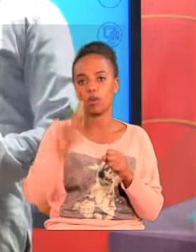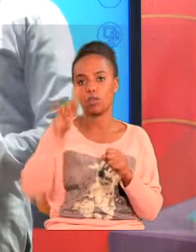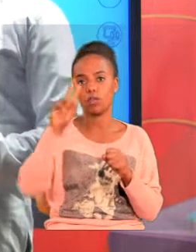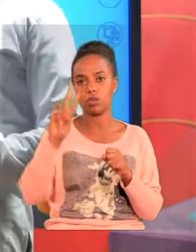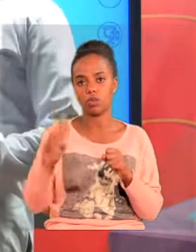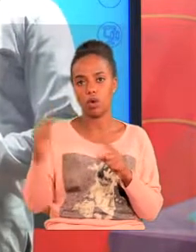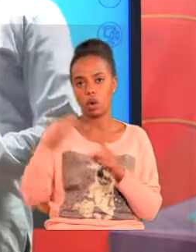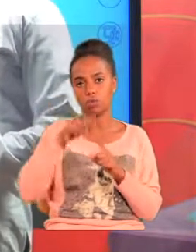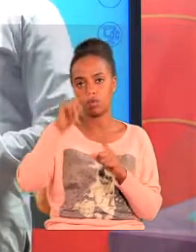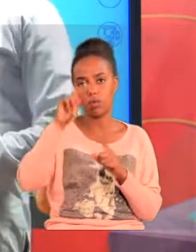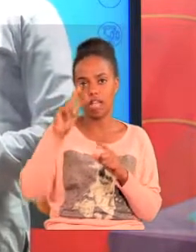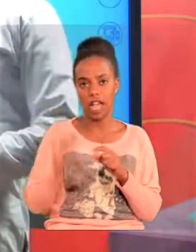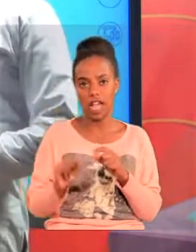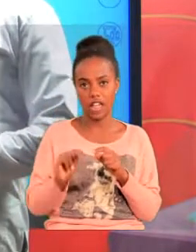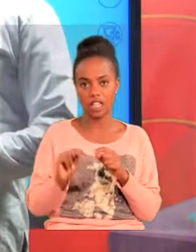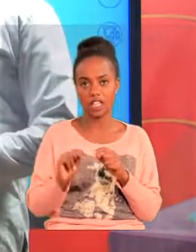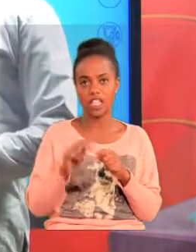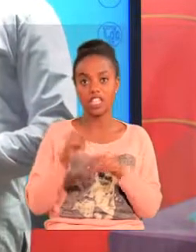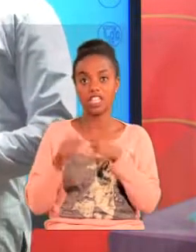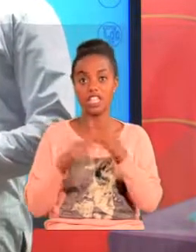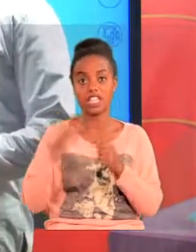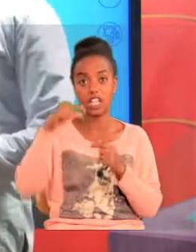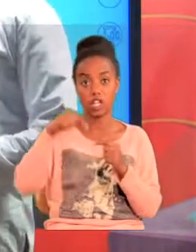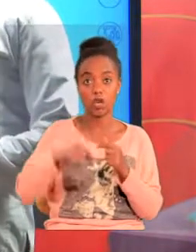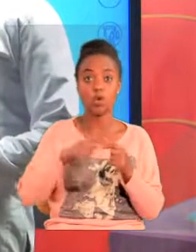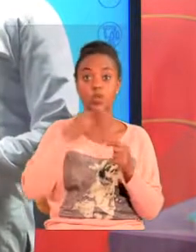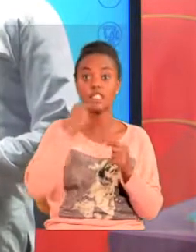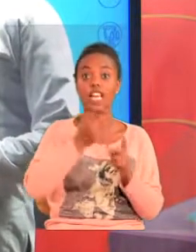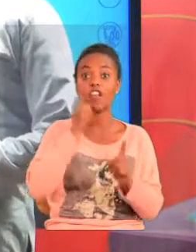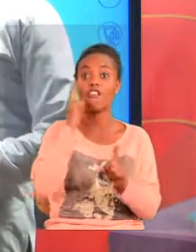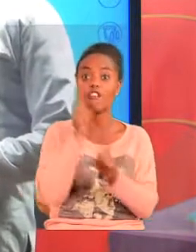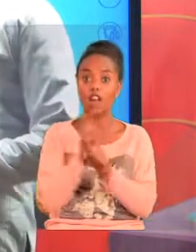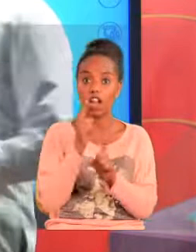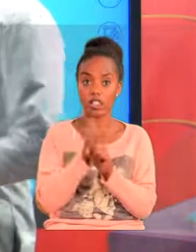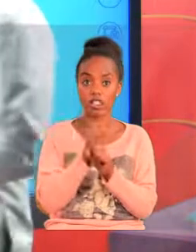Pn, yielding Q is said to be valid.